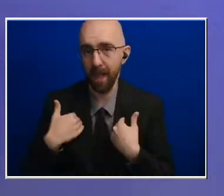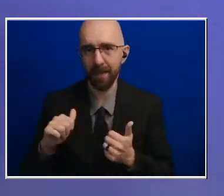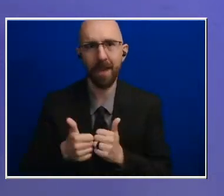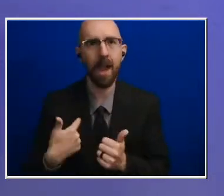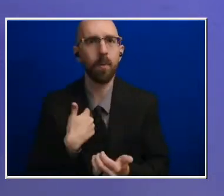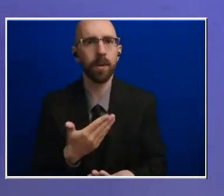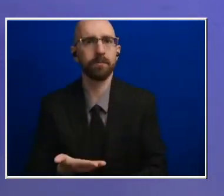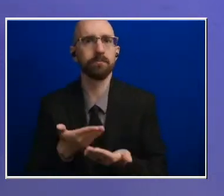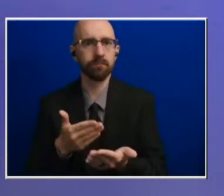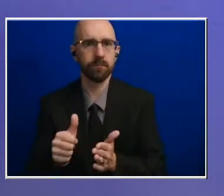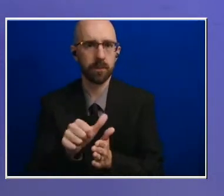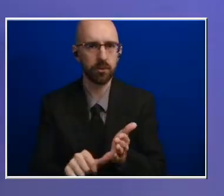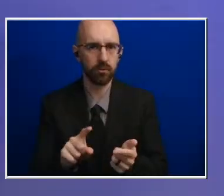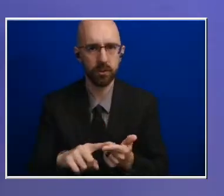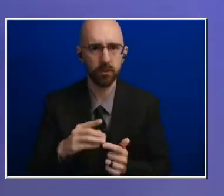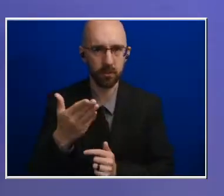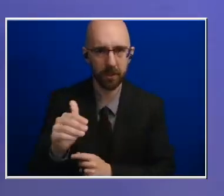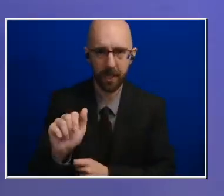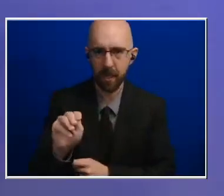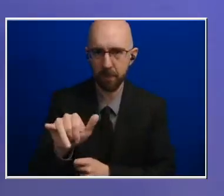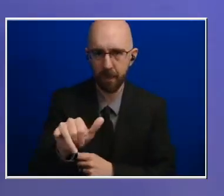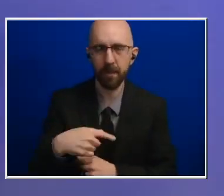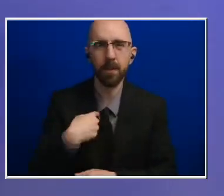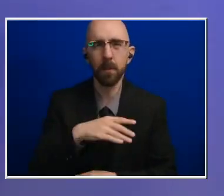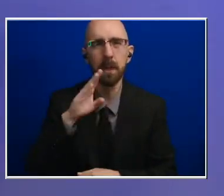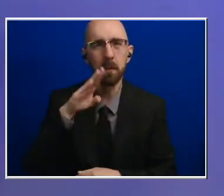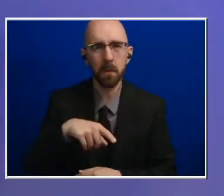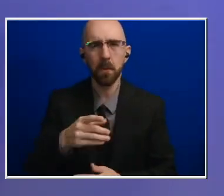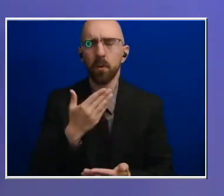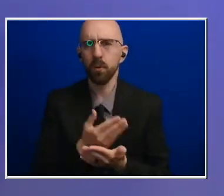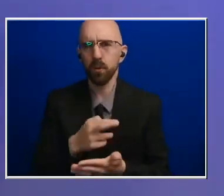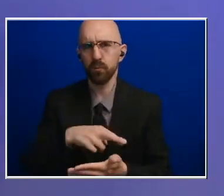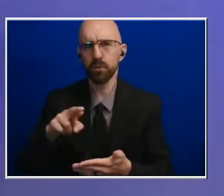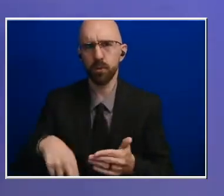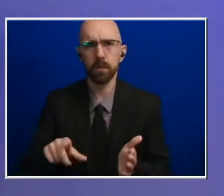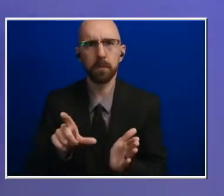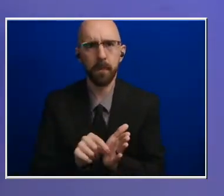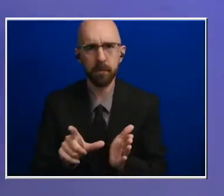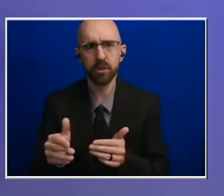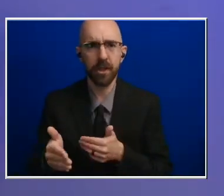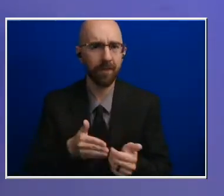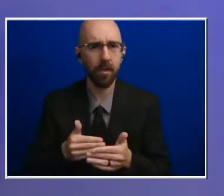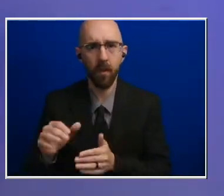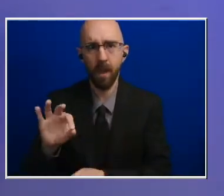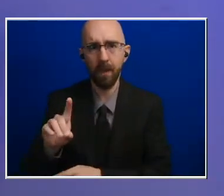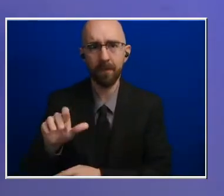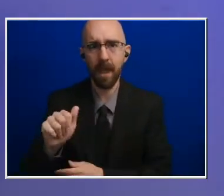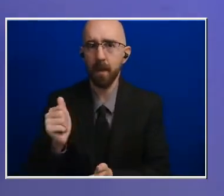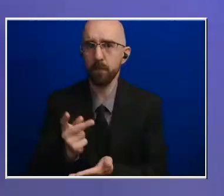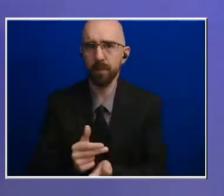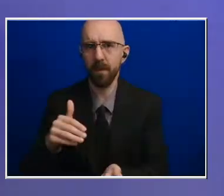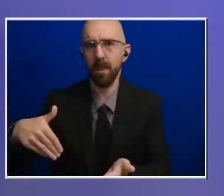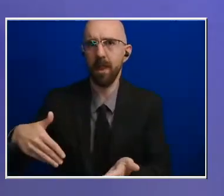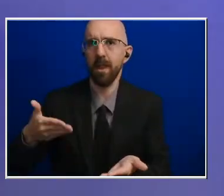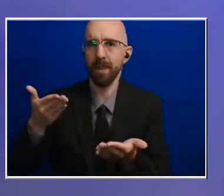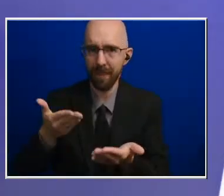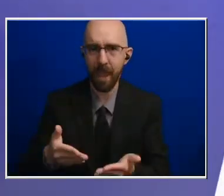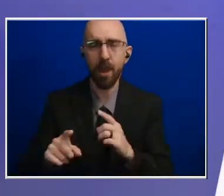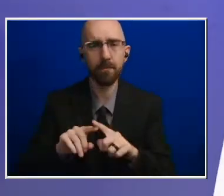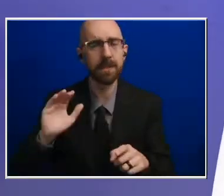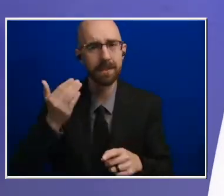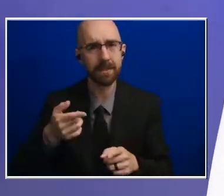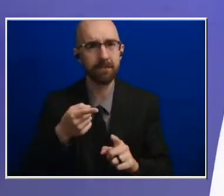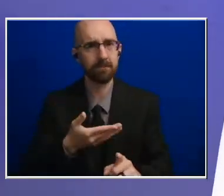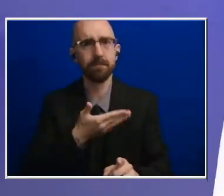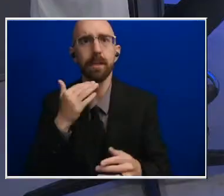Amy. Because we knew that there were good results being published. Even though the FDA approval wasn't there yet, it seemed like the best option for her. This is why we